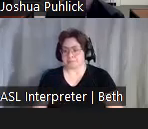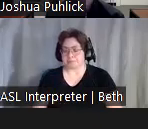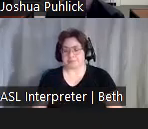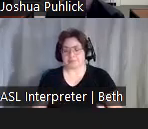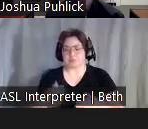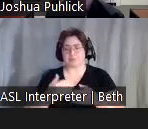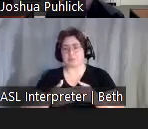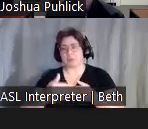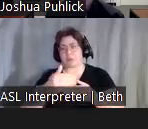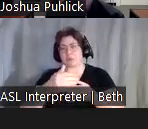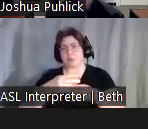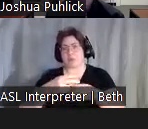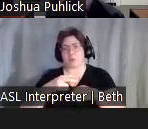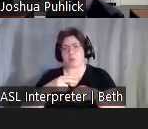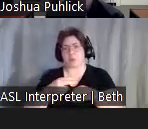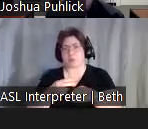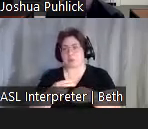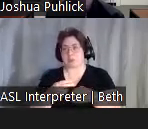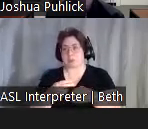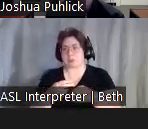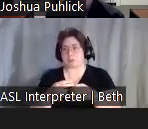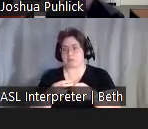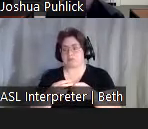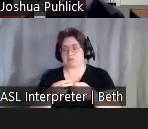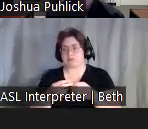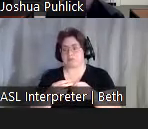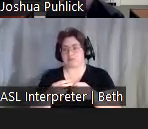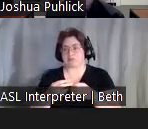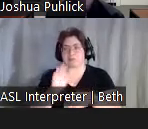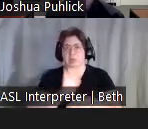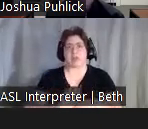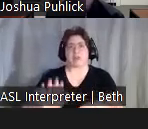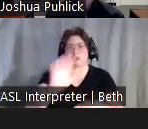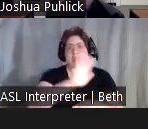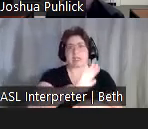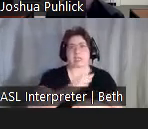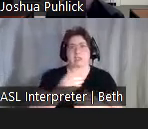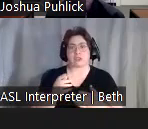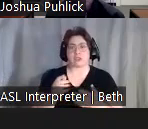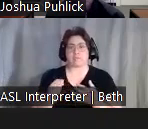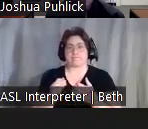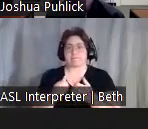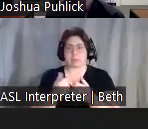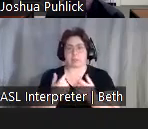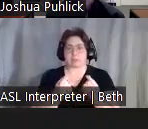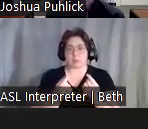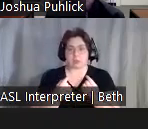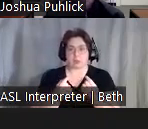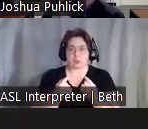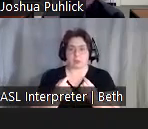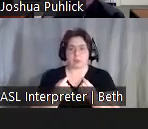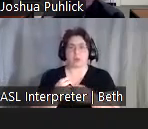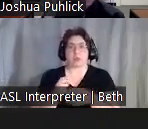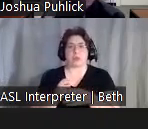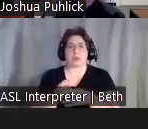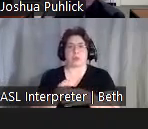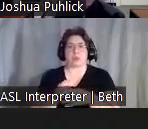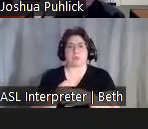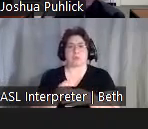you know, create that public acceptance of the use of prescribed fire. You know, of course, you've got to do things like,